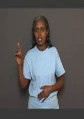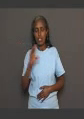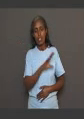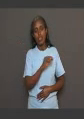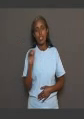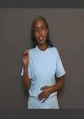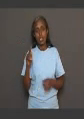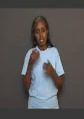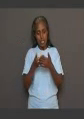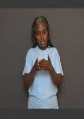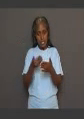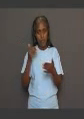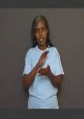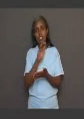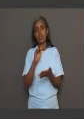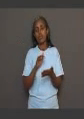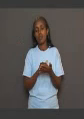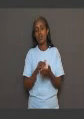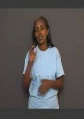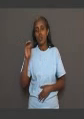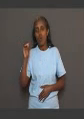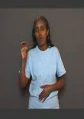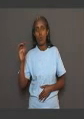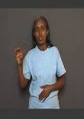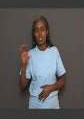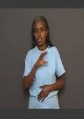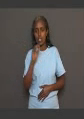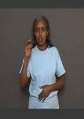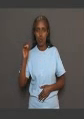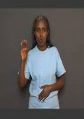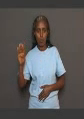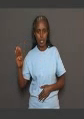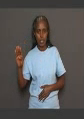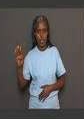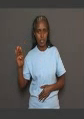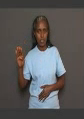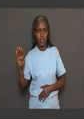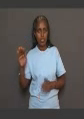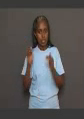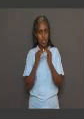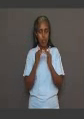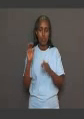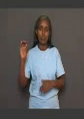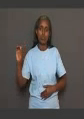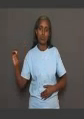and the difference between OC and OB is